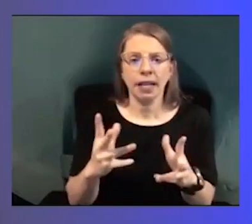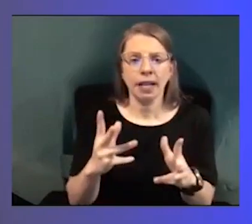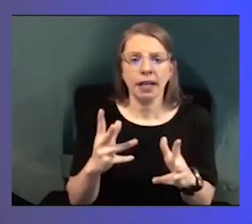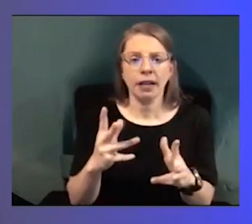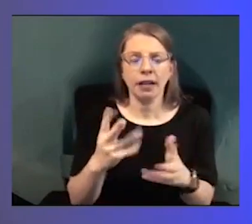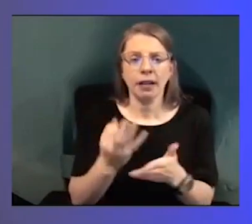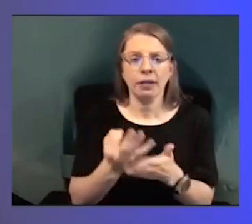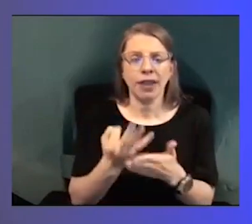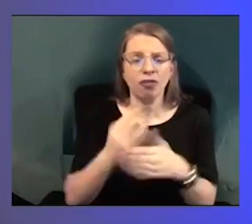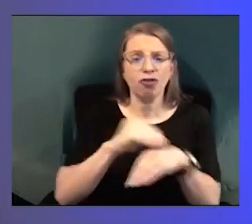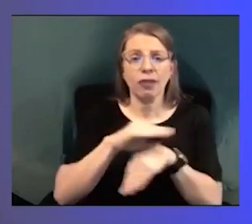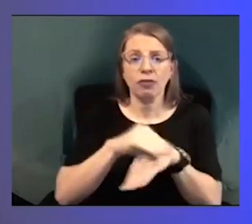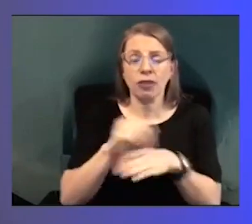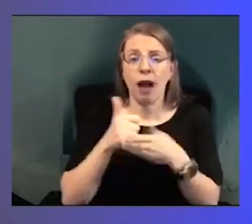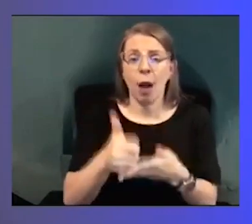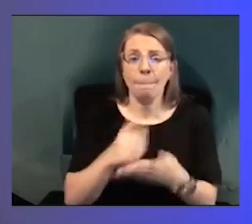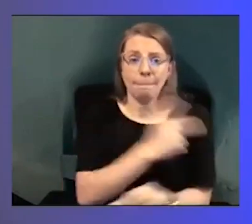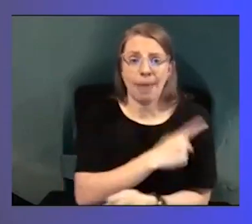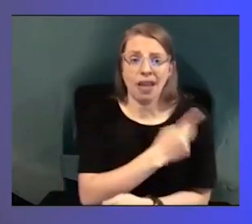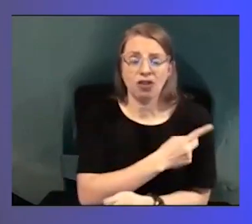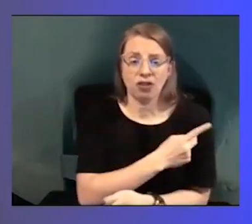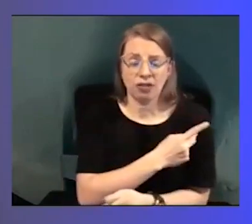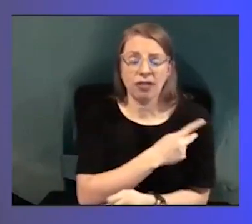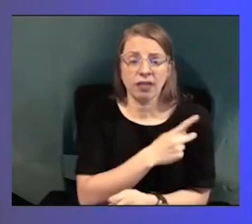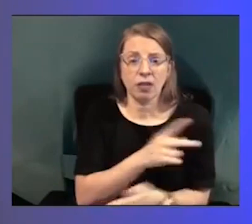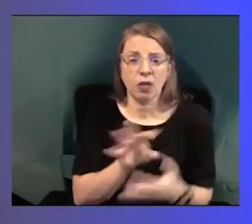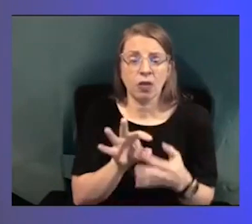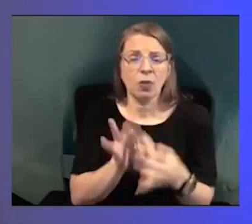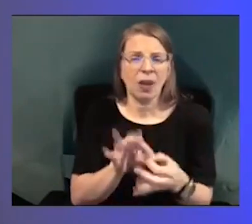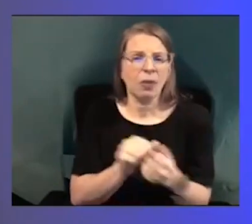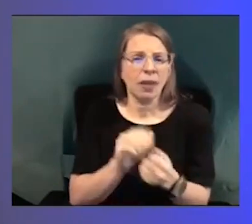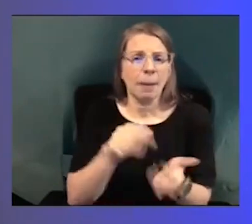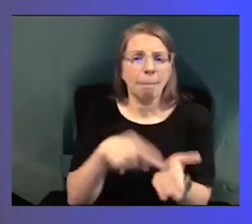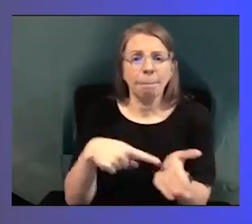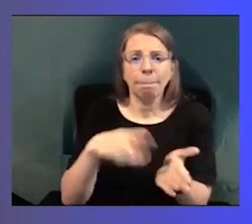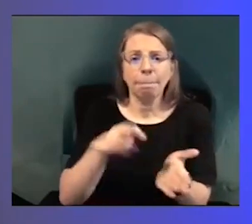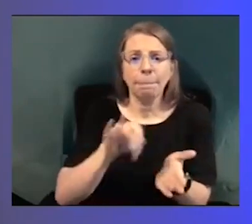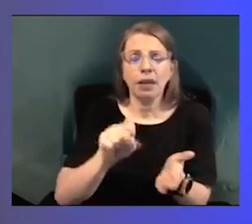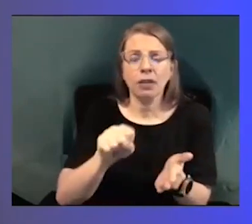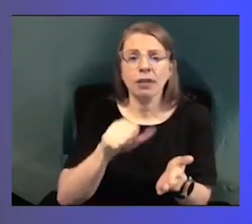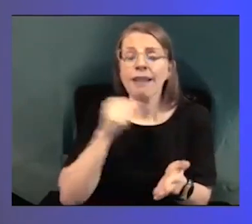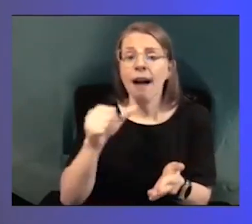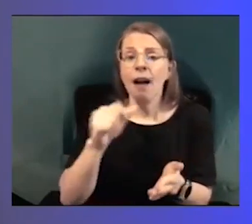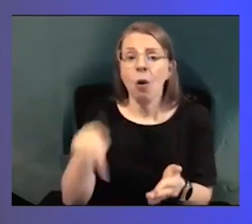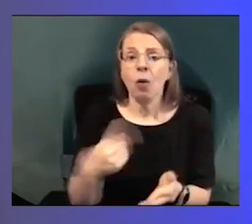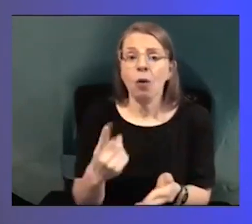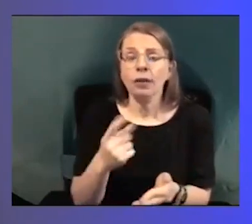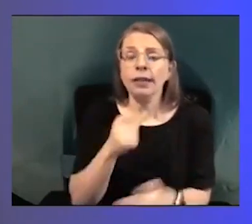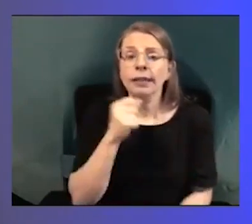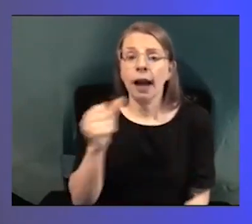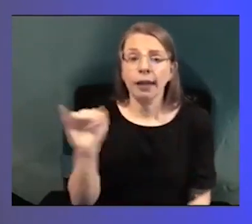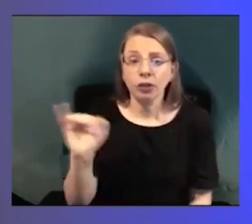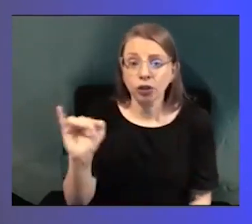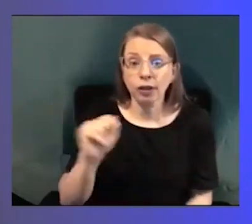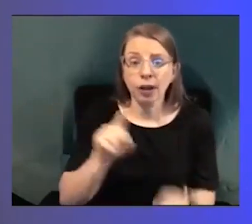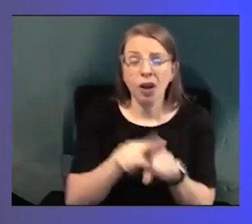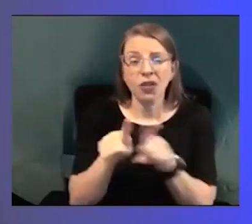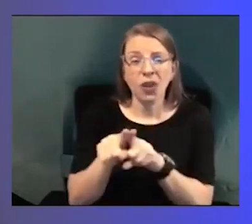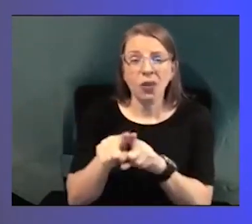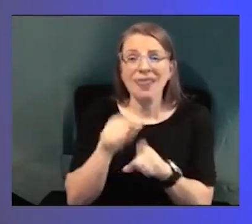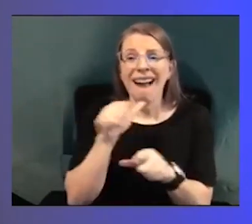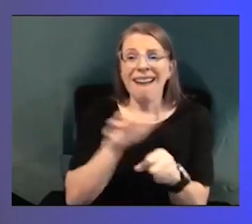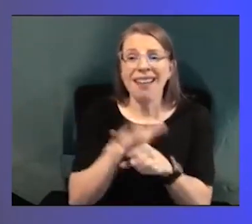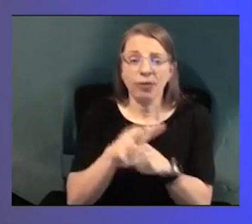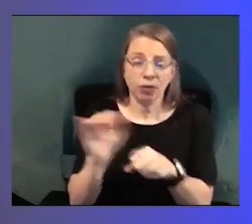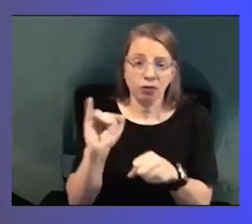to help patients do that every day, and not only for uninsured, but also for the underinsured. So that's